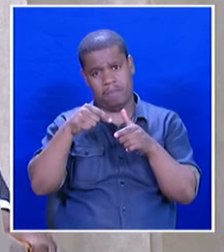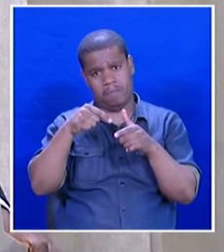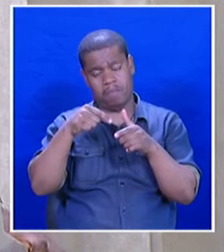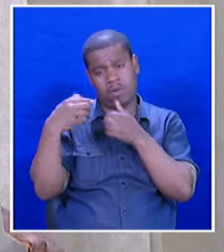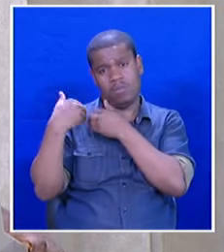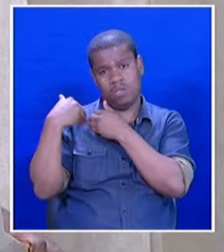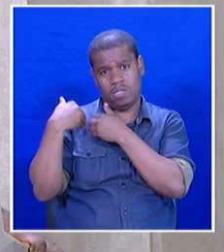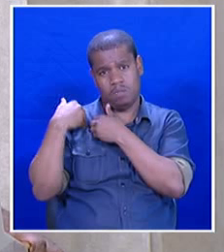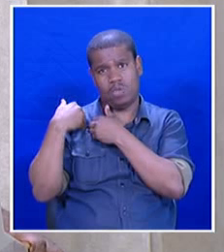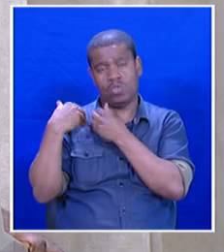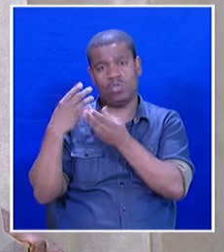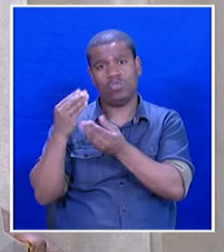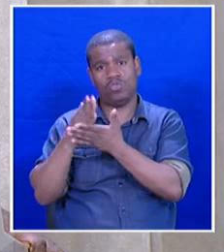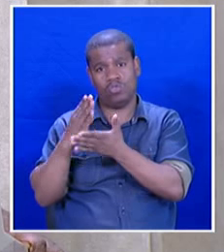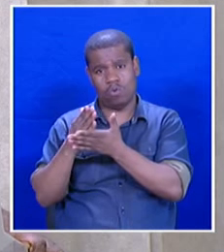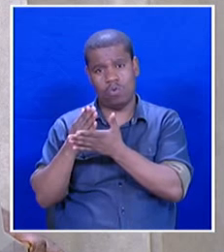Renaissance Fund,